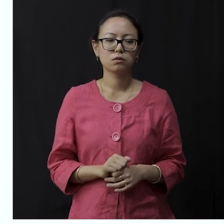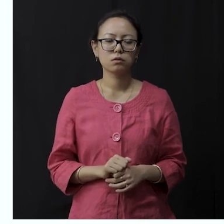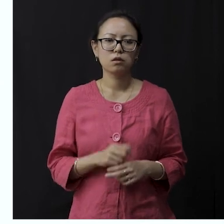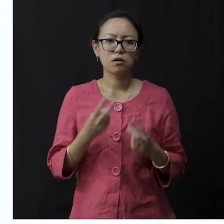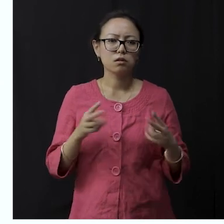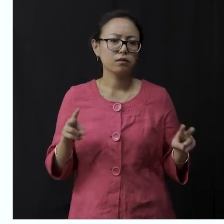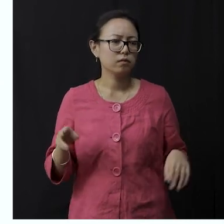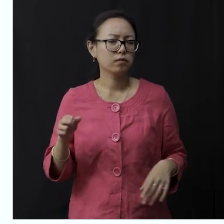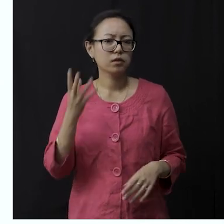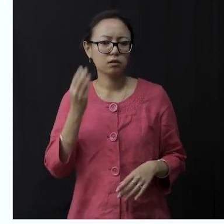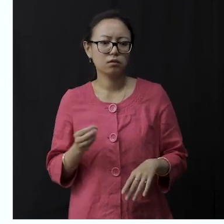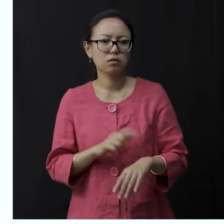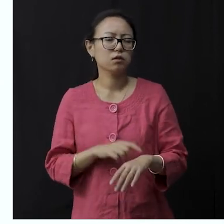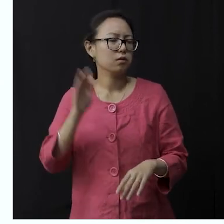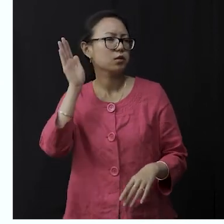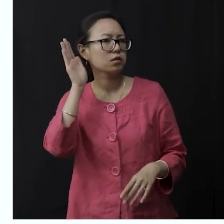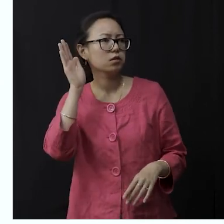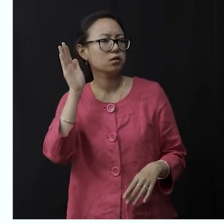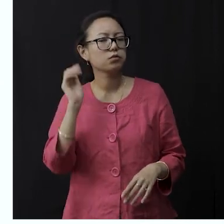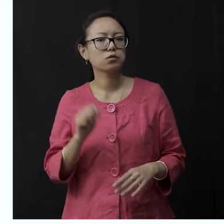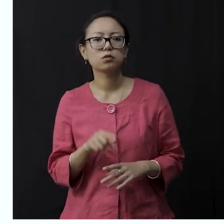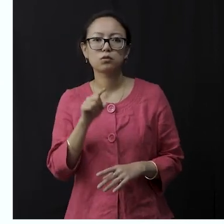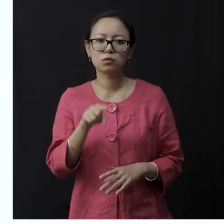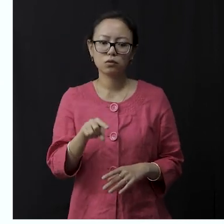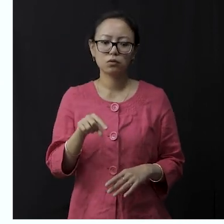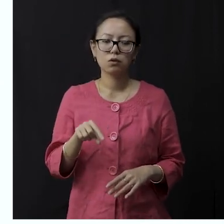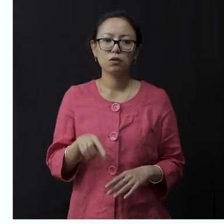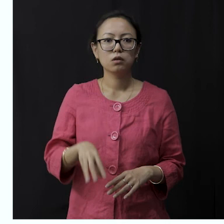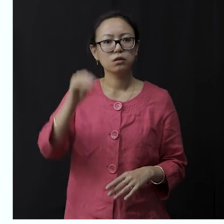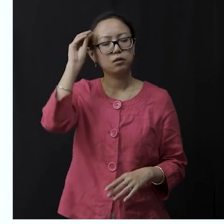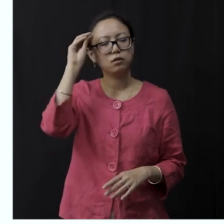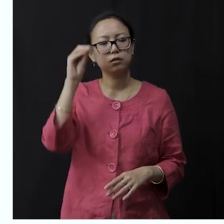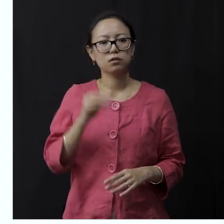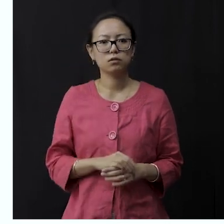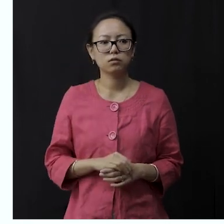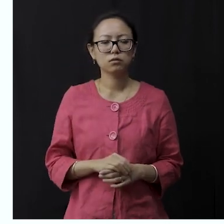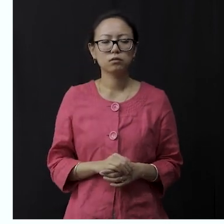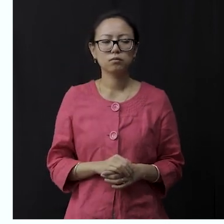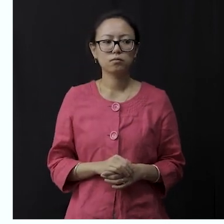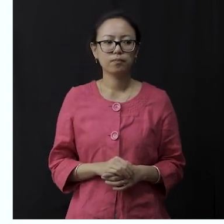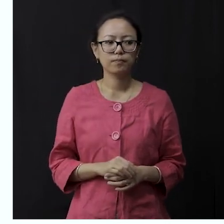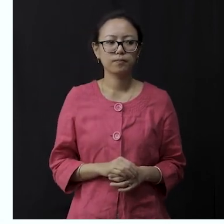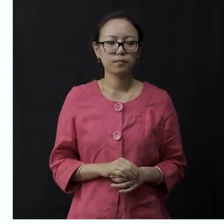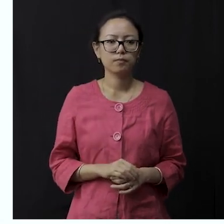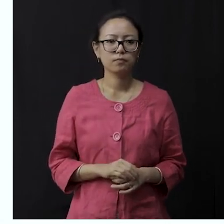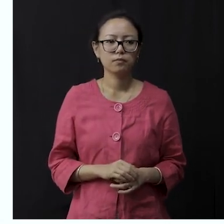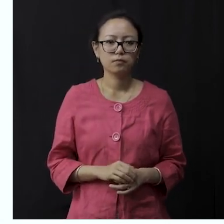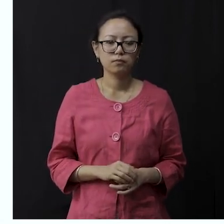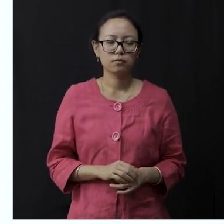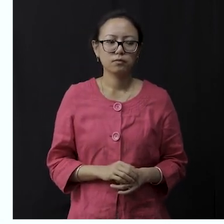of sounds you hear at night, what are the things that you see at night. You hear all the, you have learned all those,